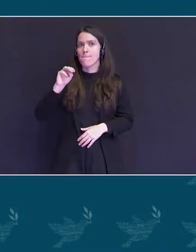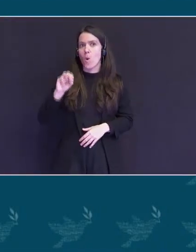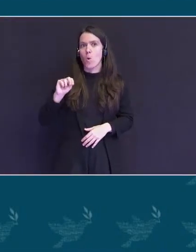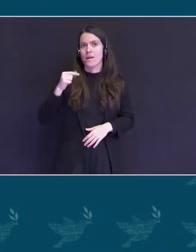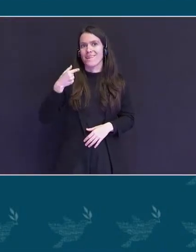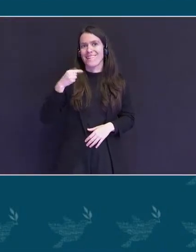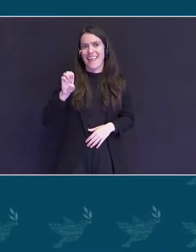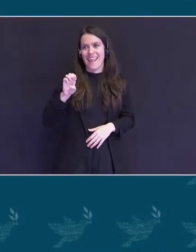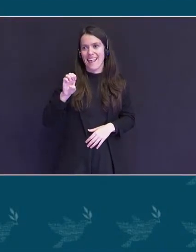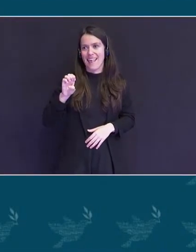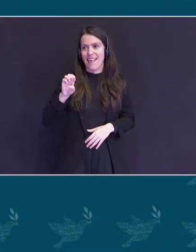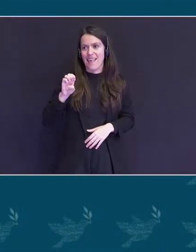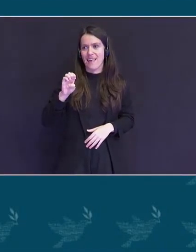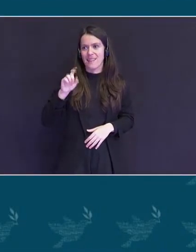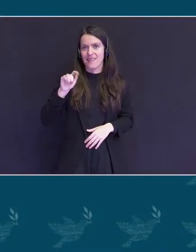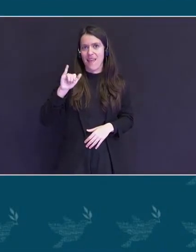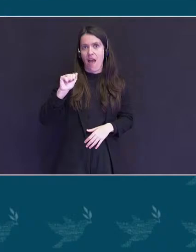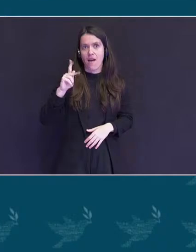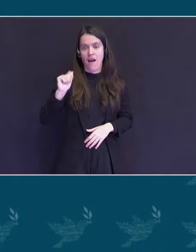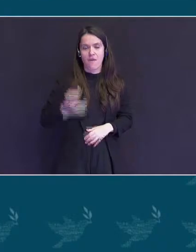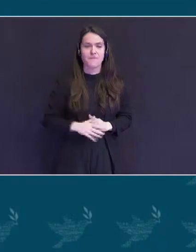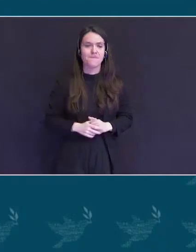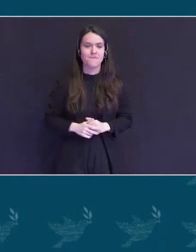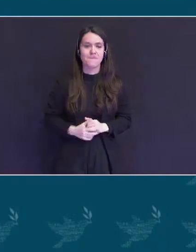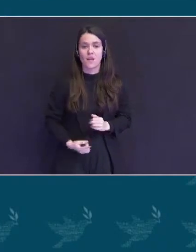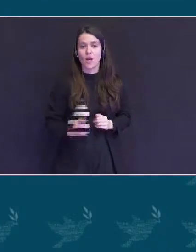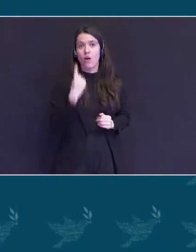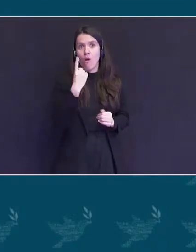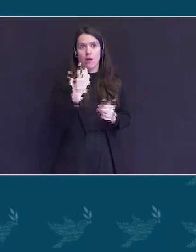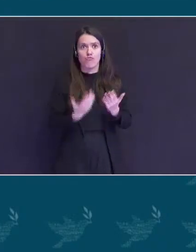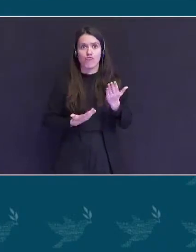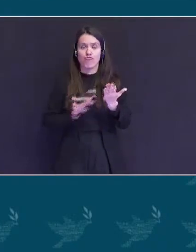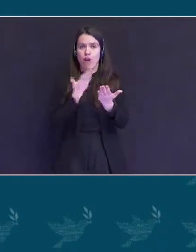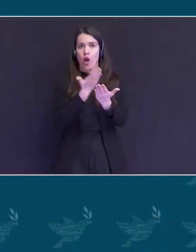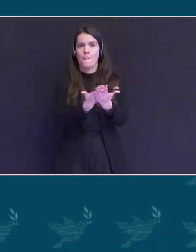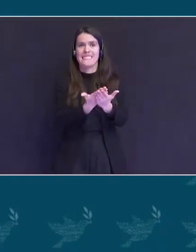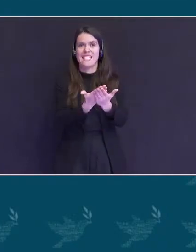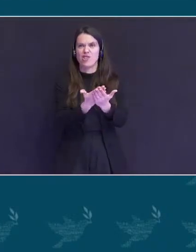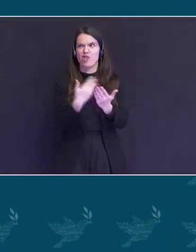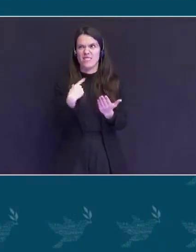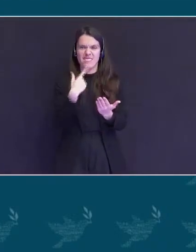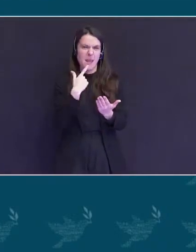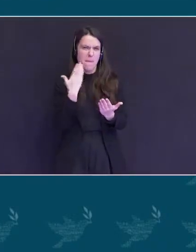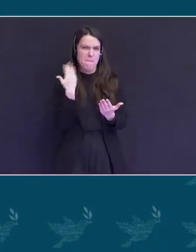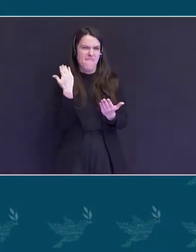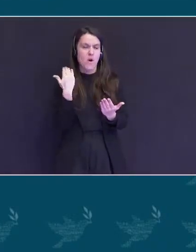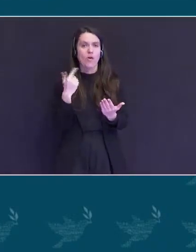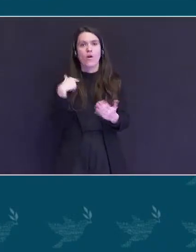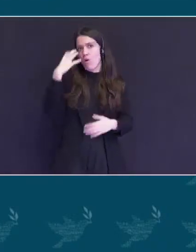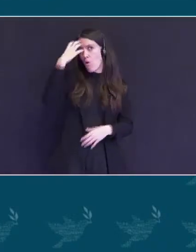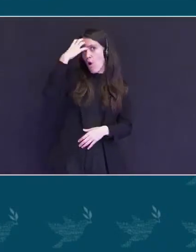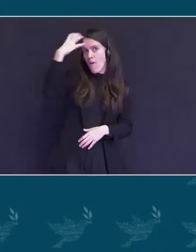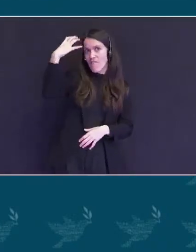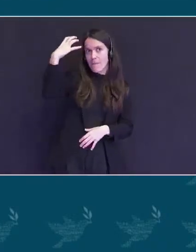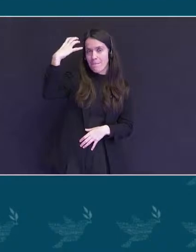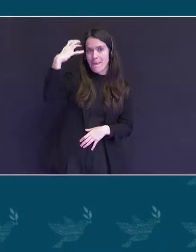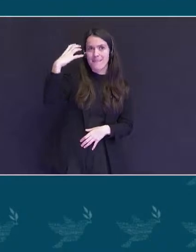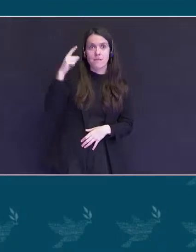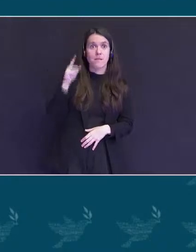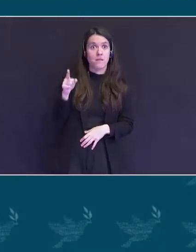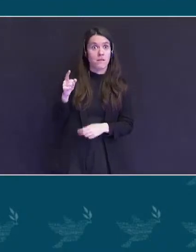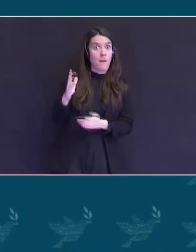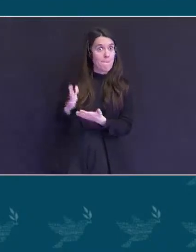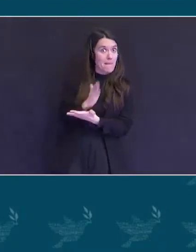Tlaka. So one recommendation, just as I indicated earlier, it's about governments ensuring